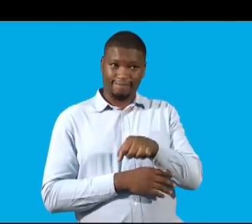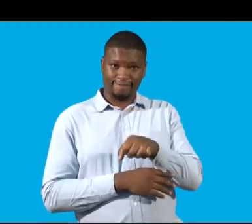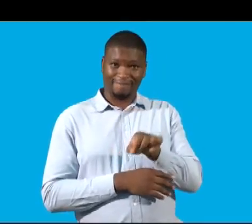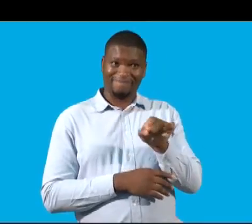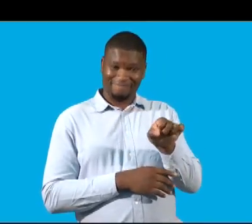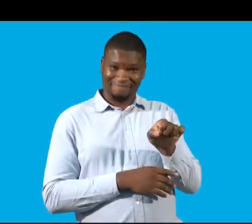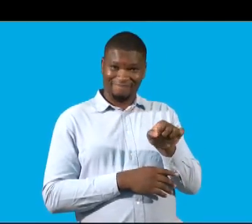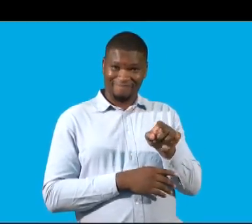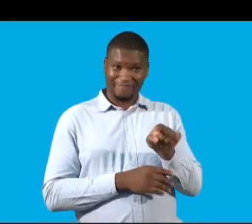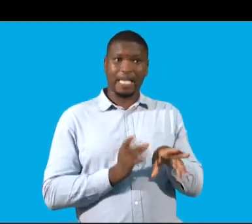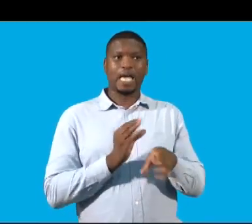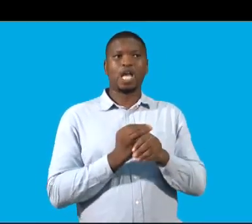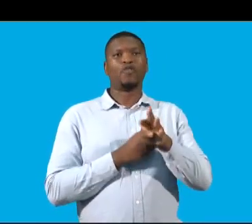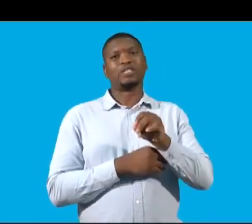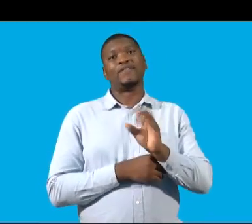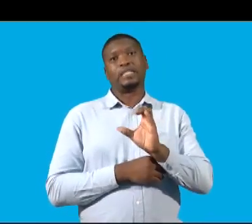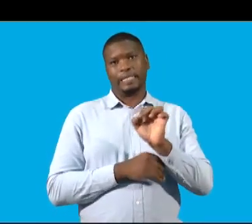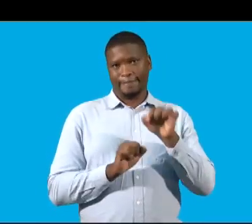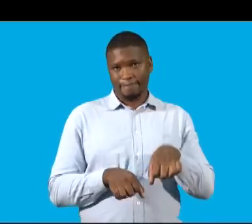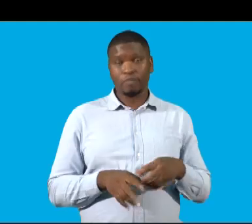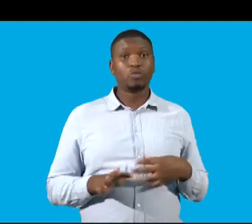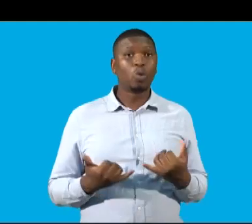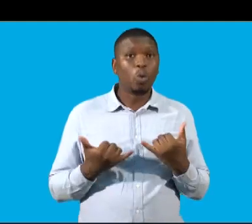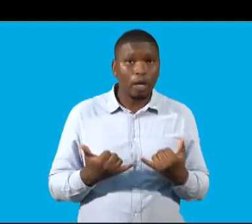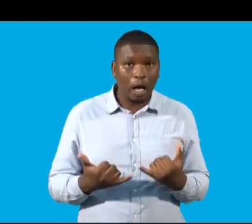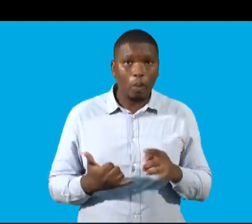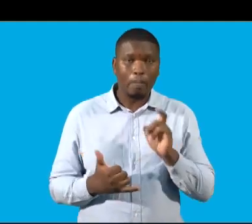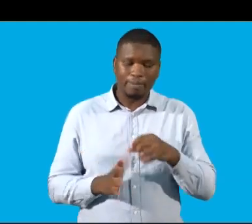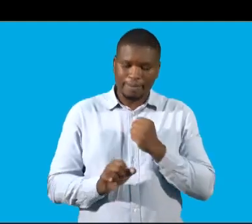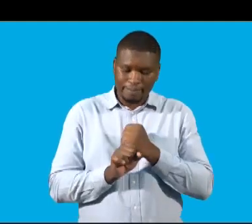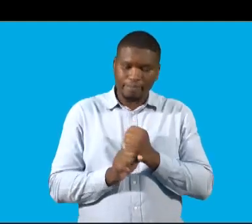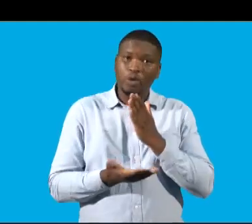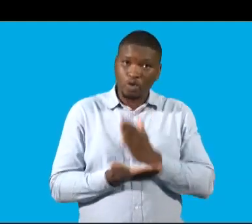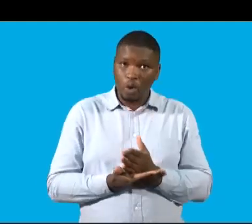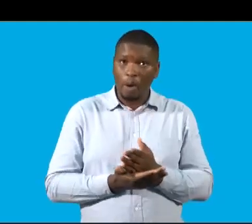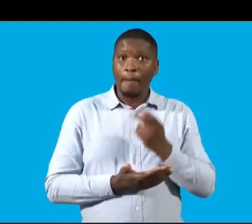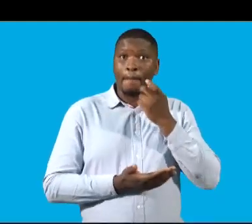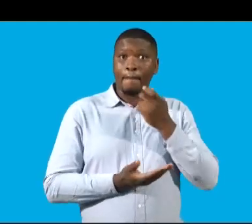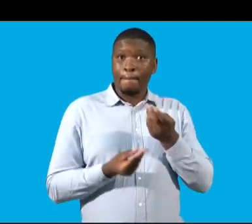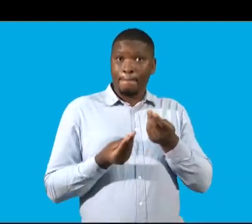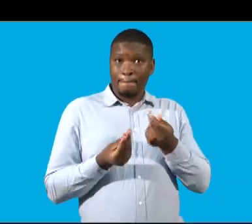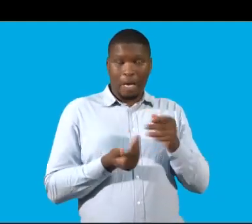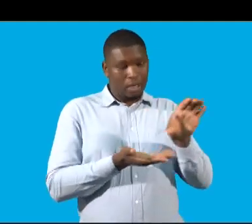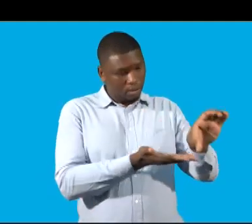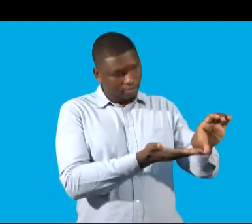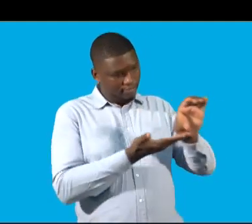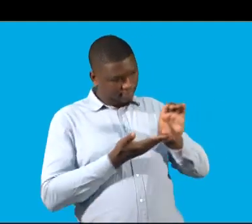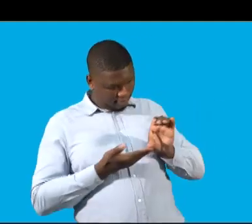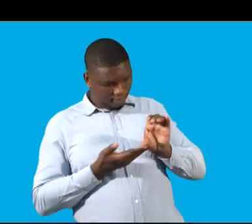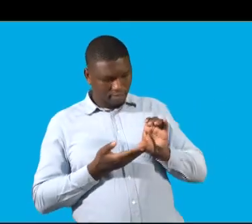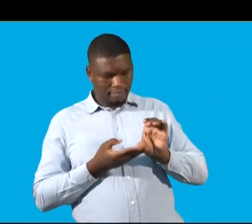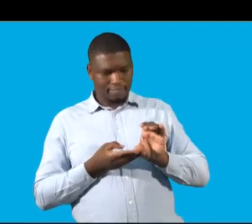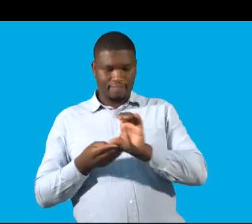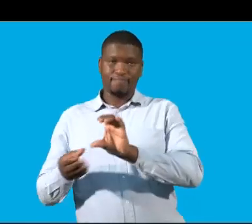814 and 47 cents. So now we need to make sure that when he goes to buy the new